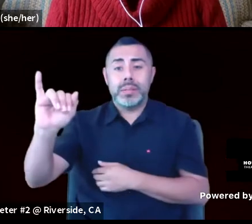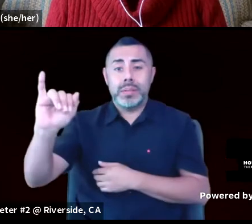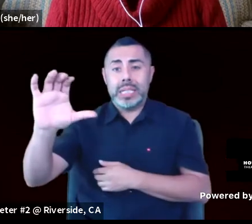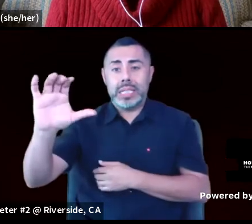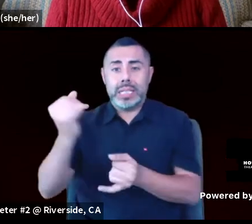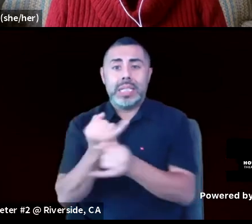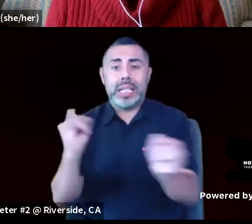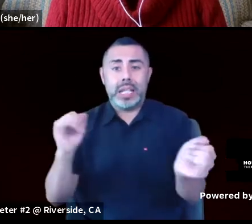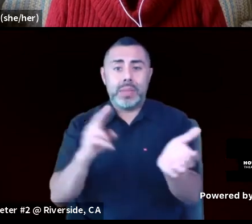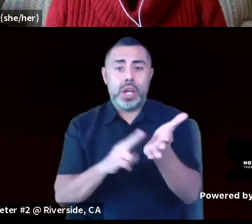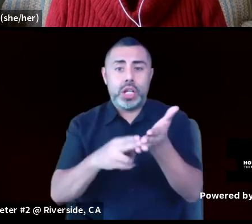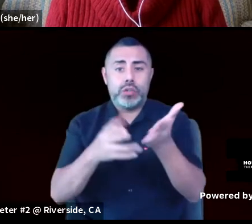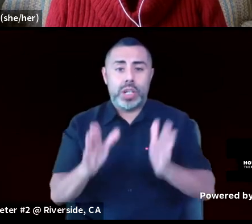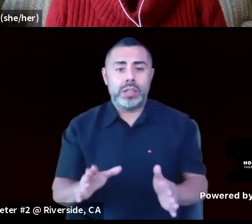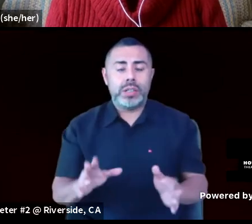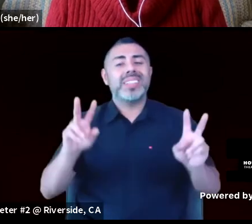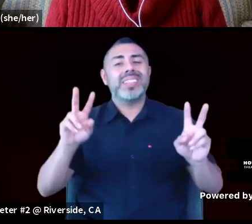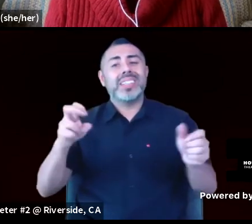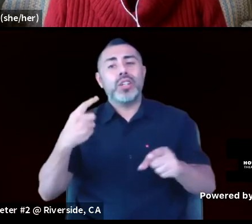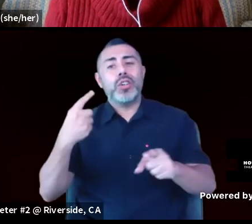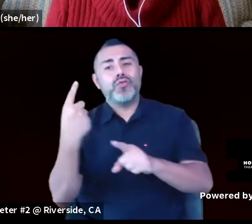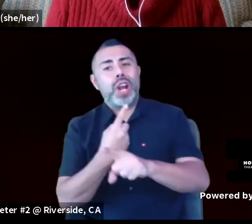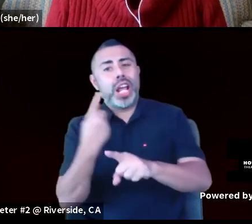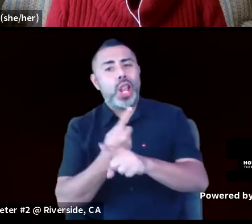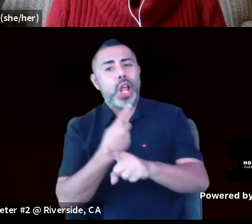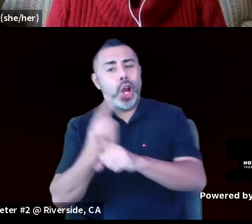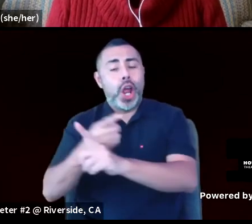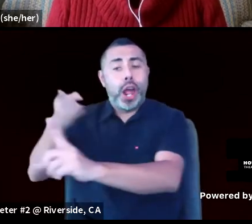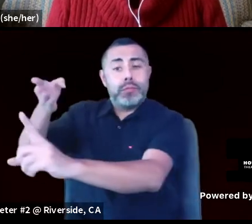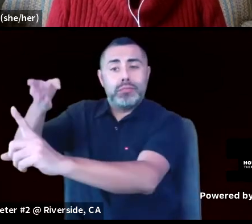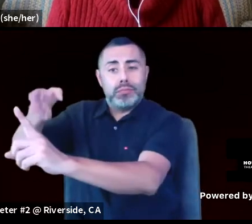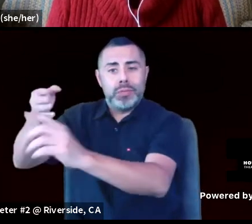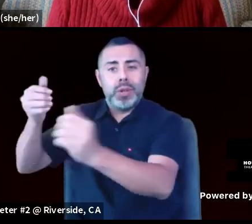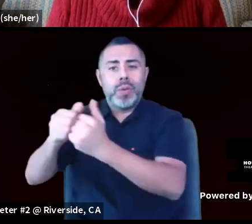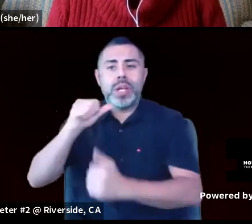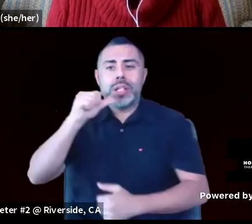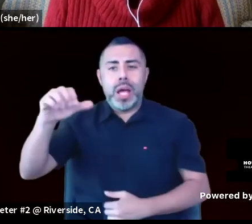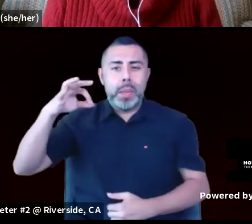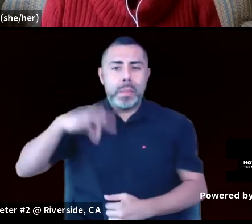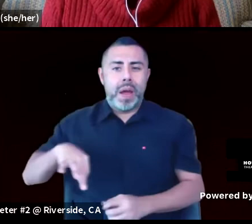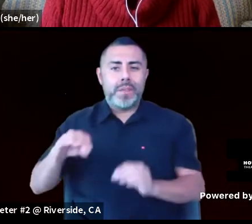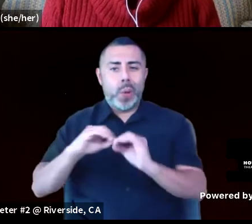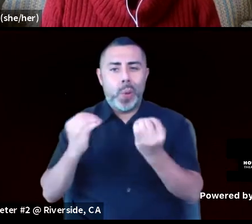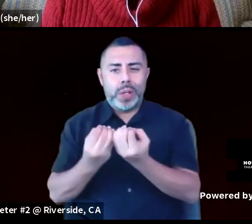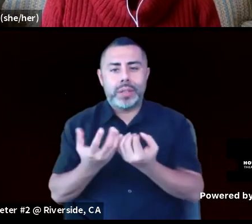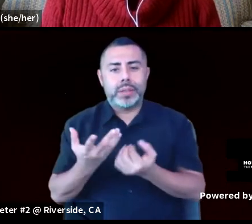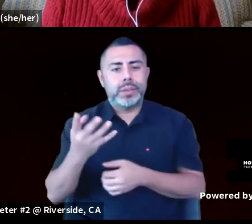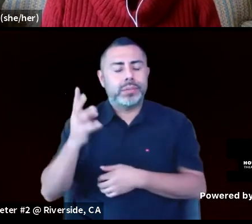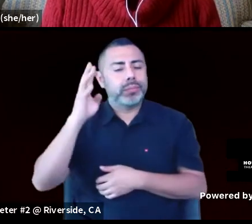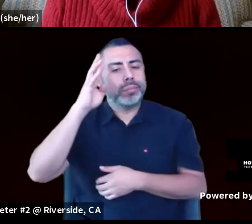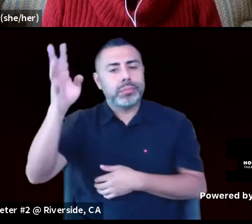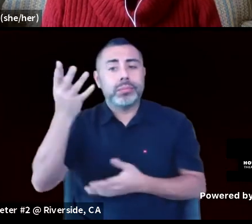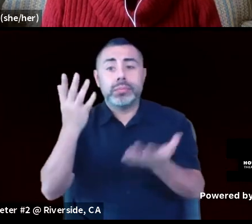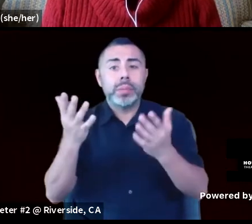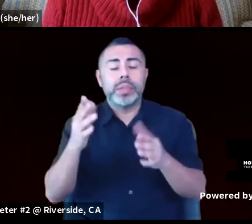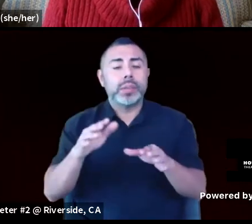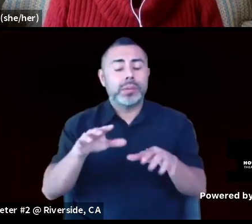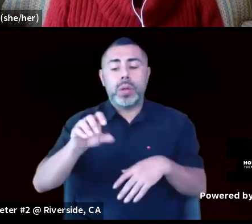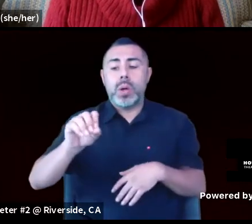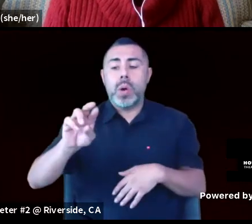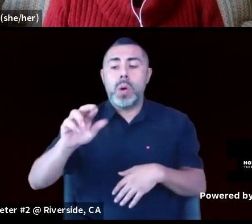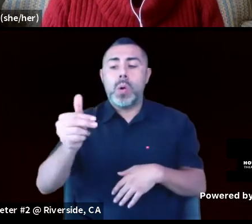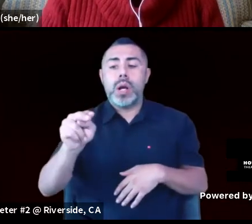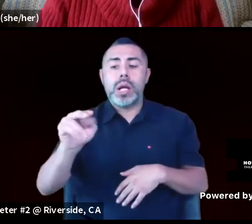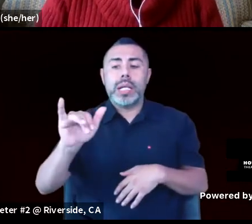are regular contractors with nonprofit organizations. So for example, an organist at a church, a teaching artist